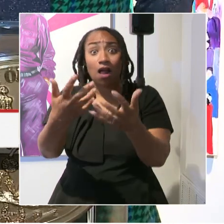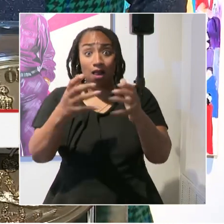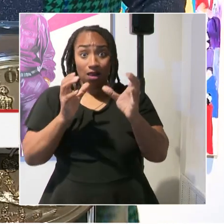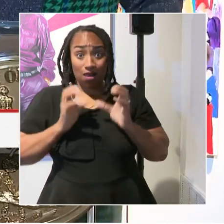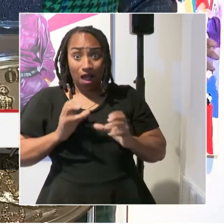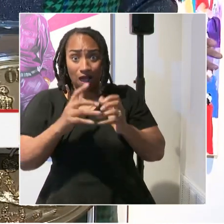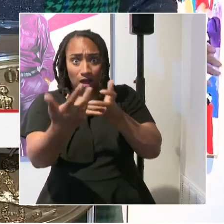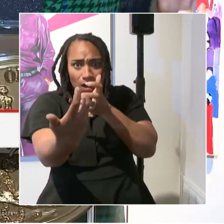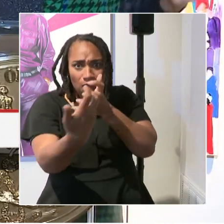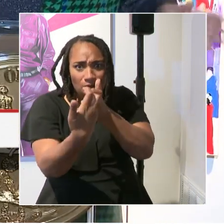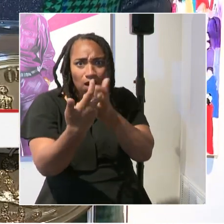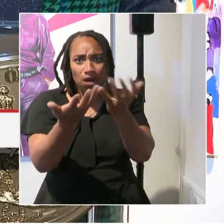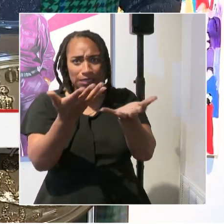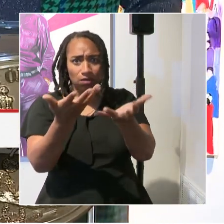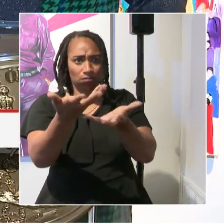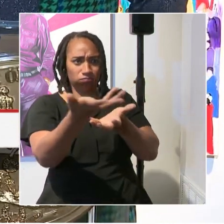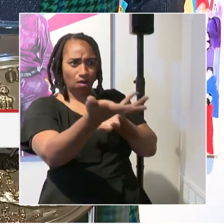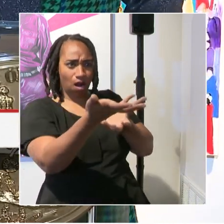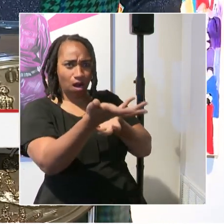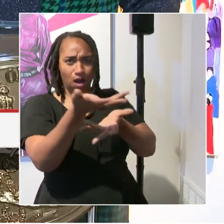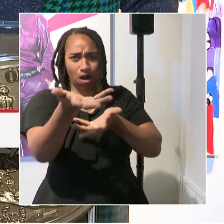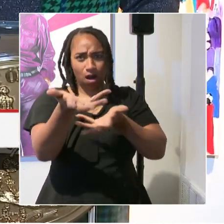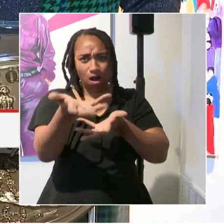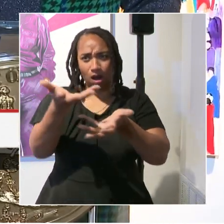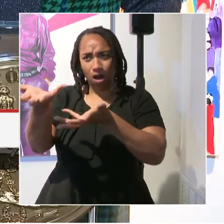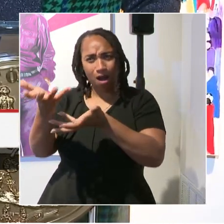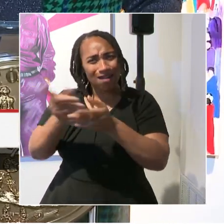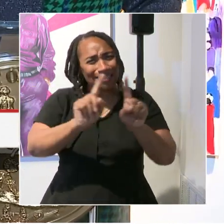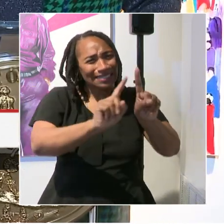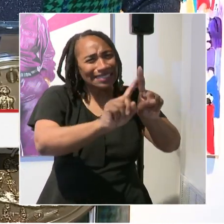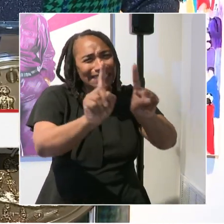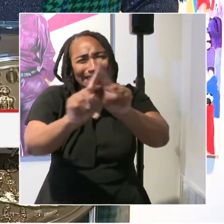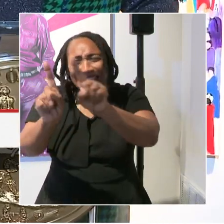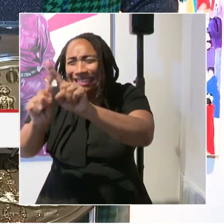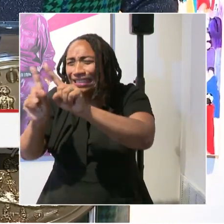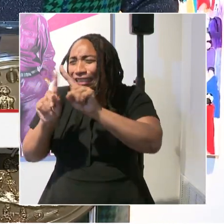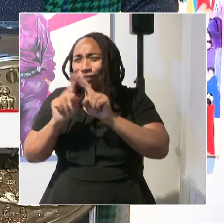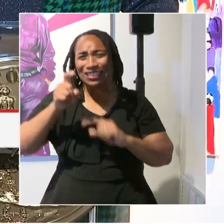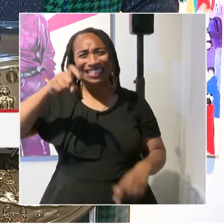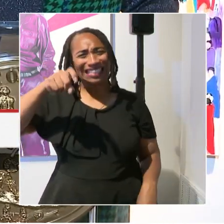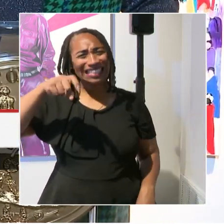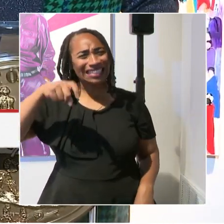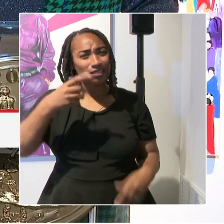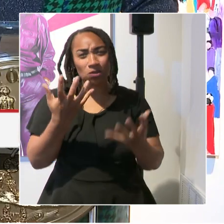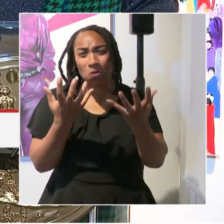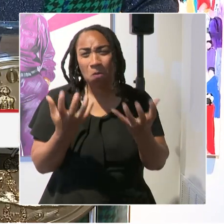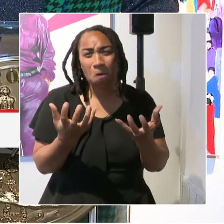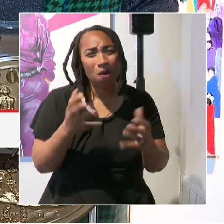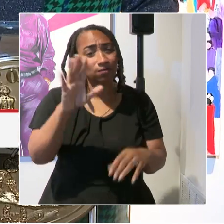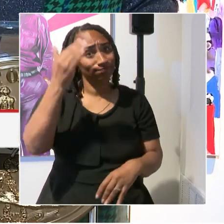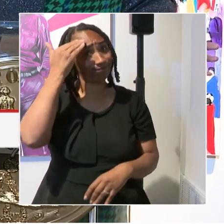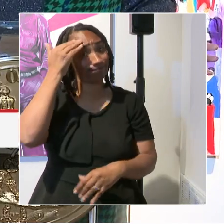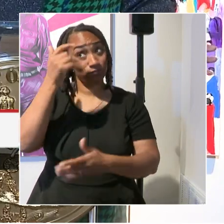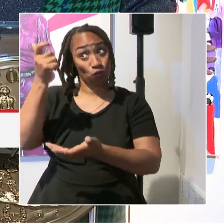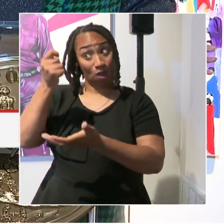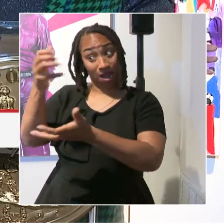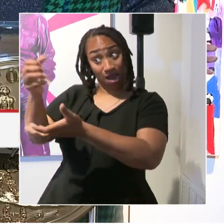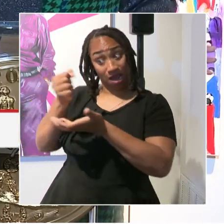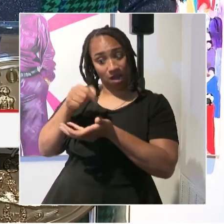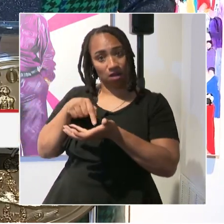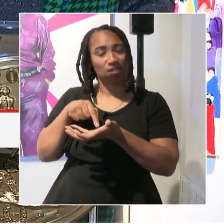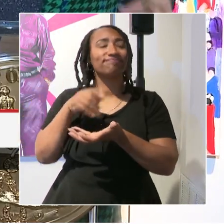and may have different needs. So we think those grants have worked well. We've seen just